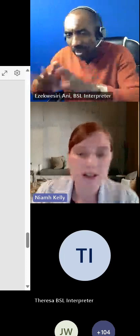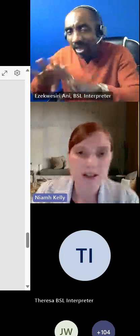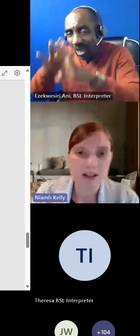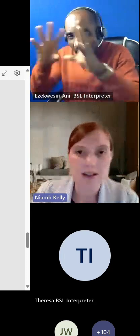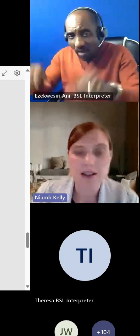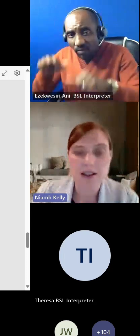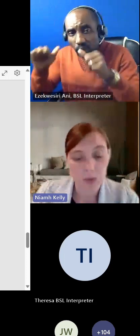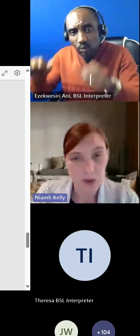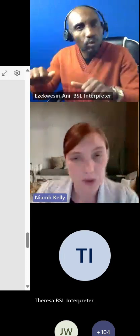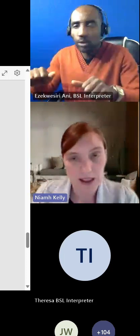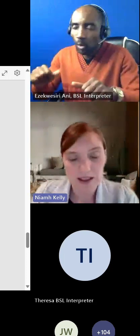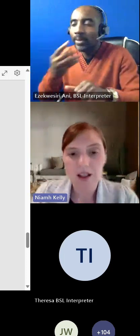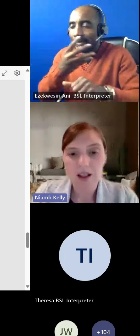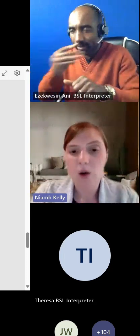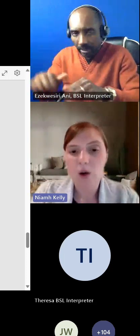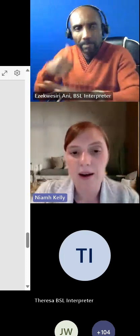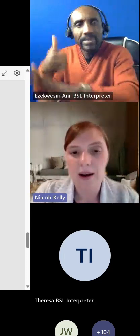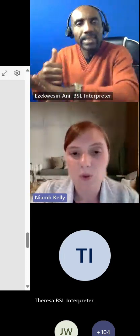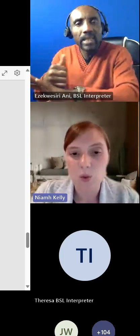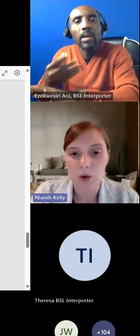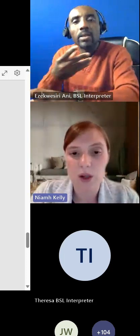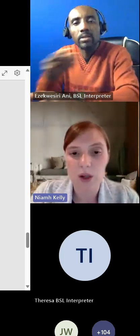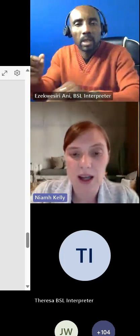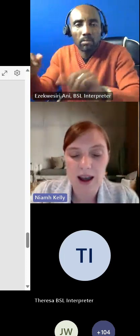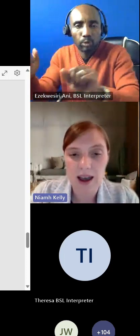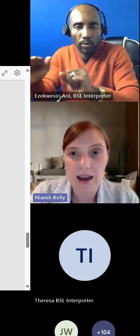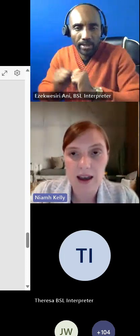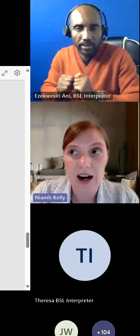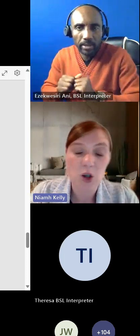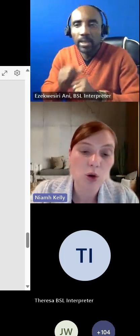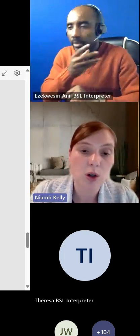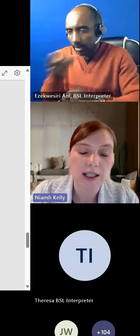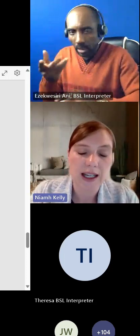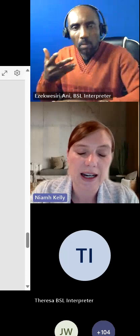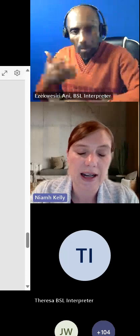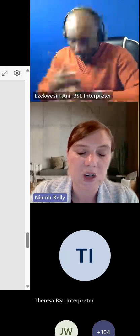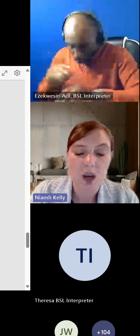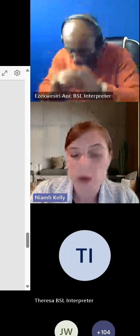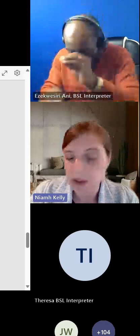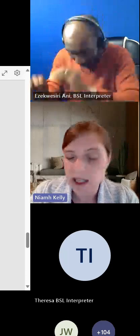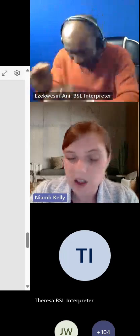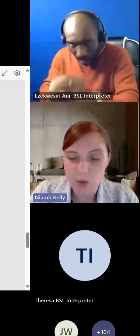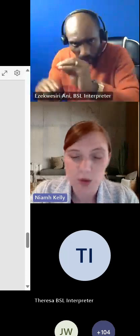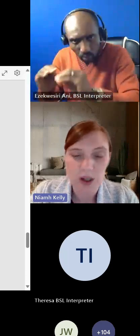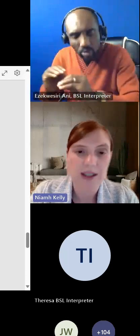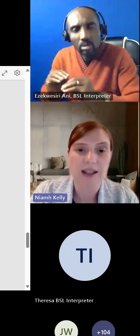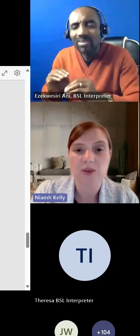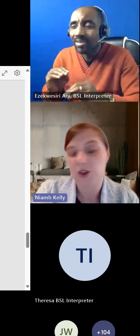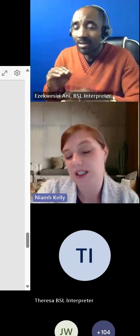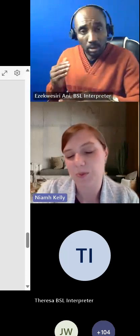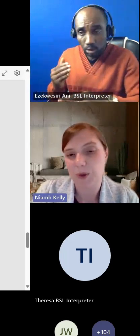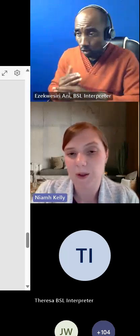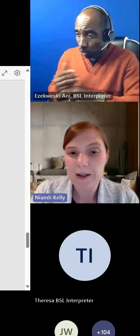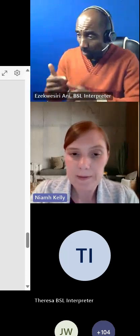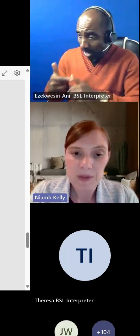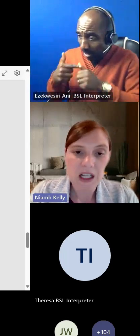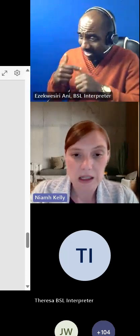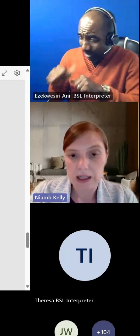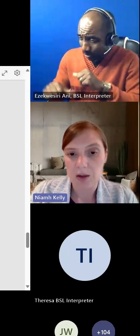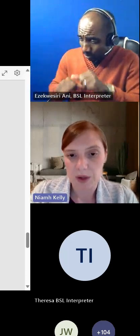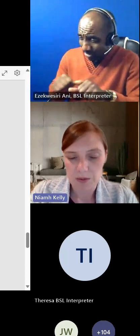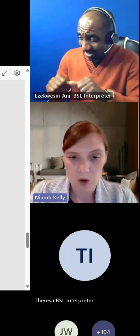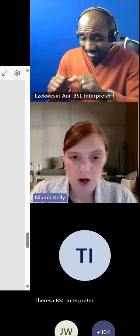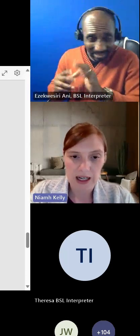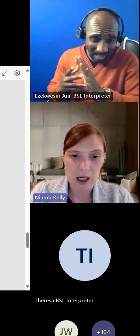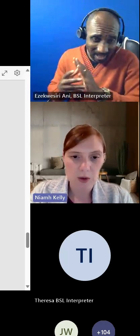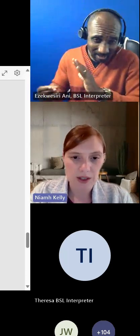some processes in place where we are sure that our job application process, for example,